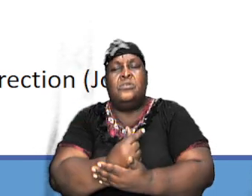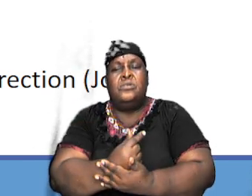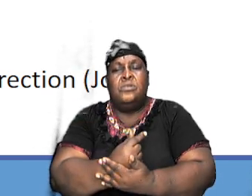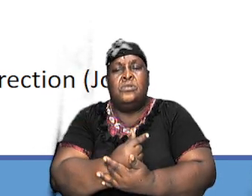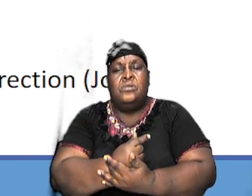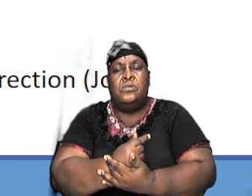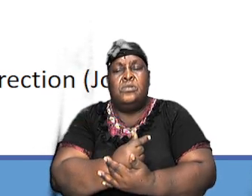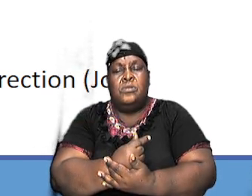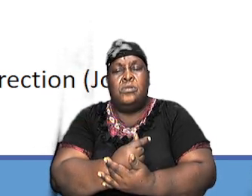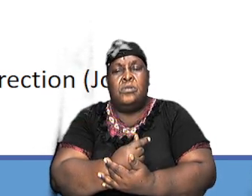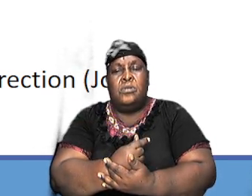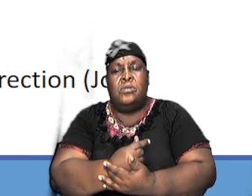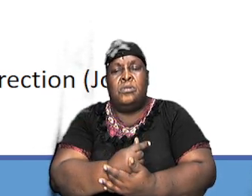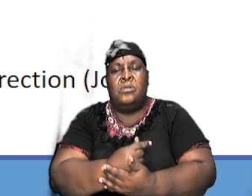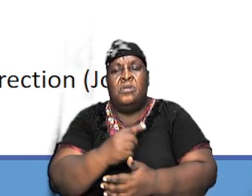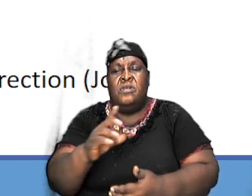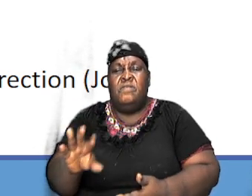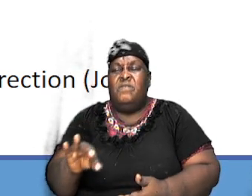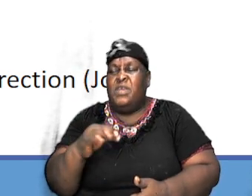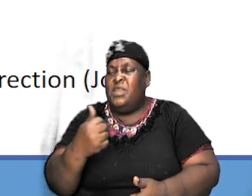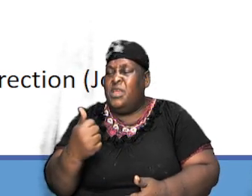in any good commentary